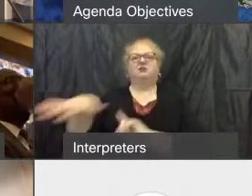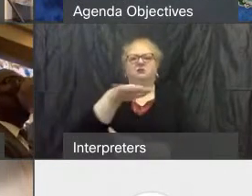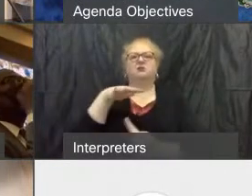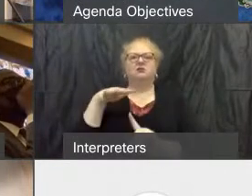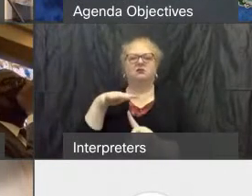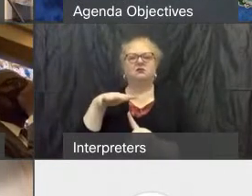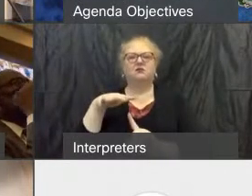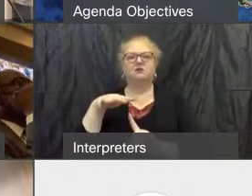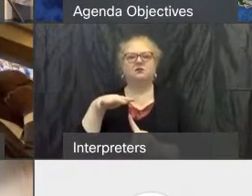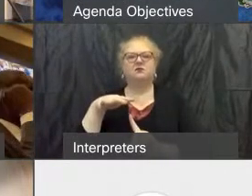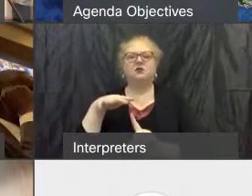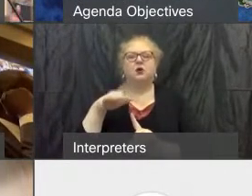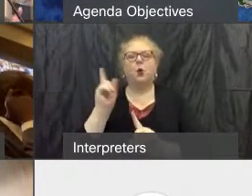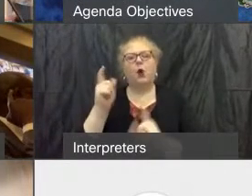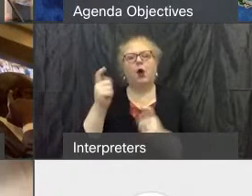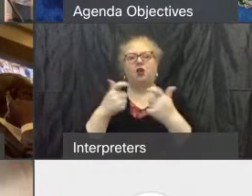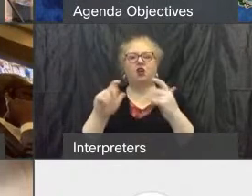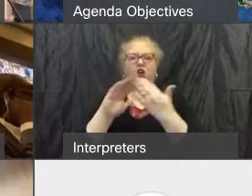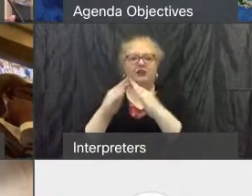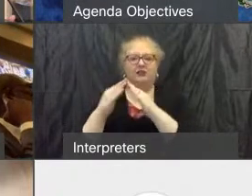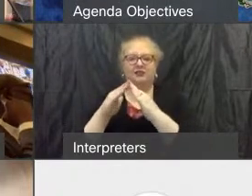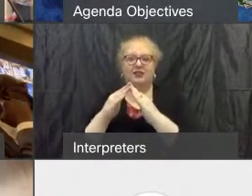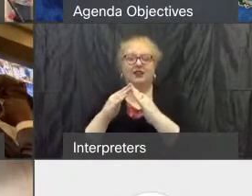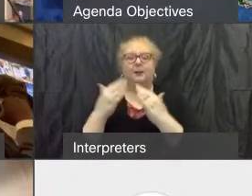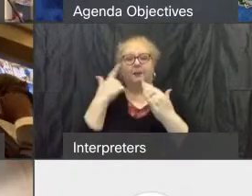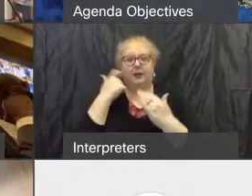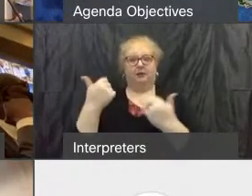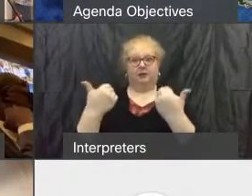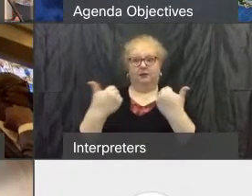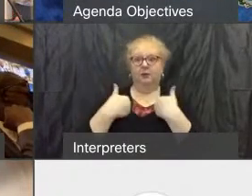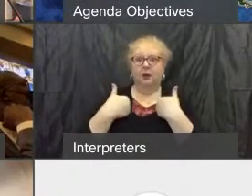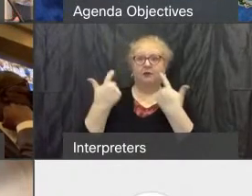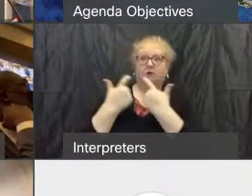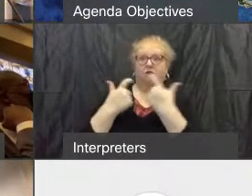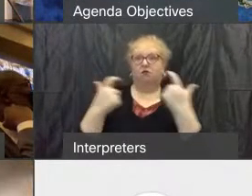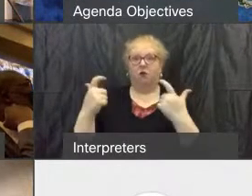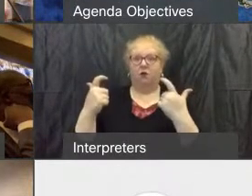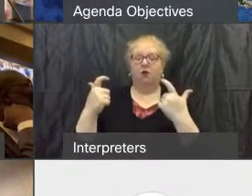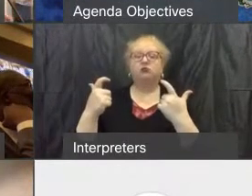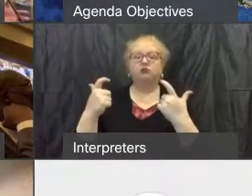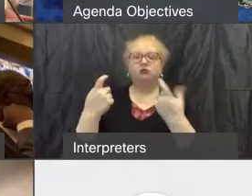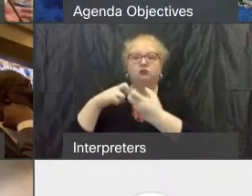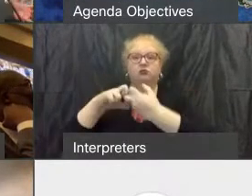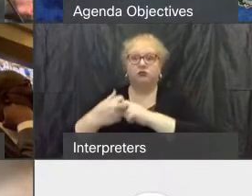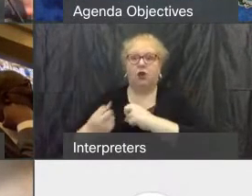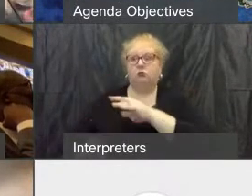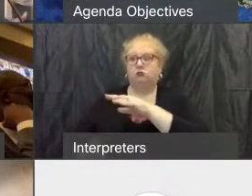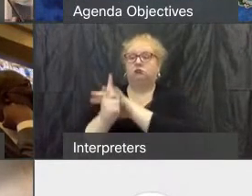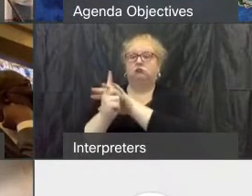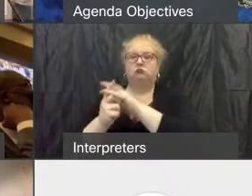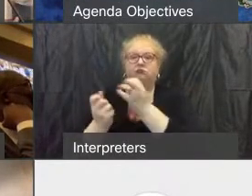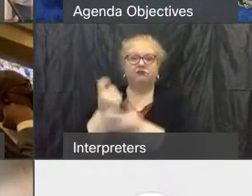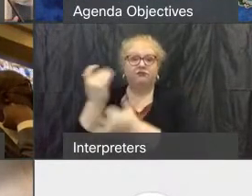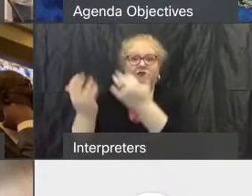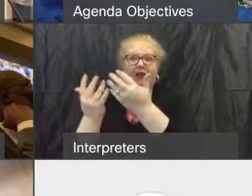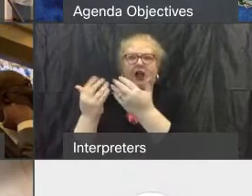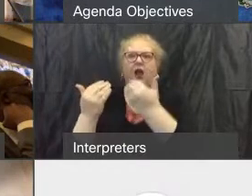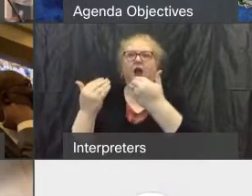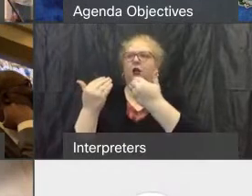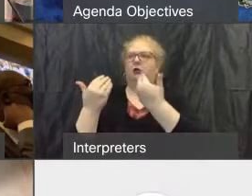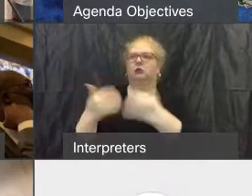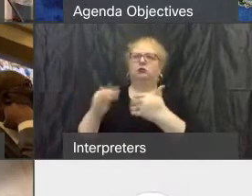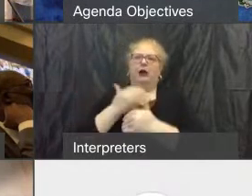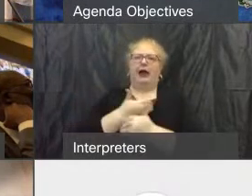where if there's a large fire, you absorb the majority of your resources, then you have that agreement with the neighboring